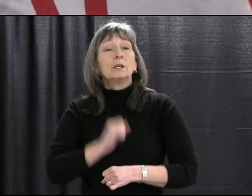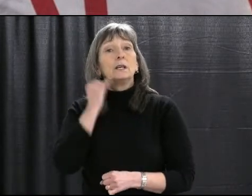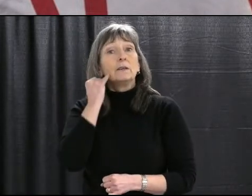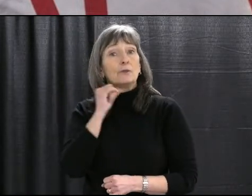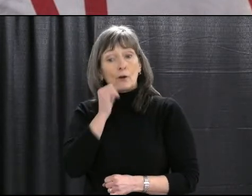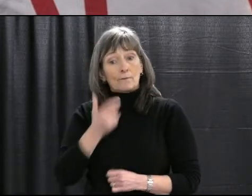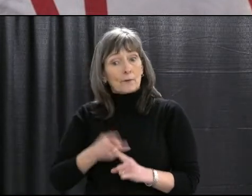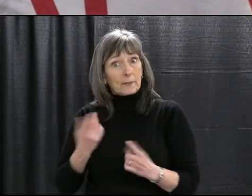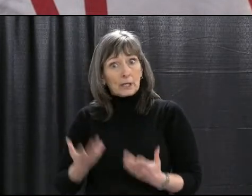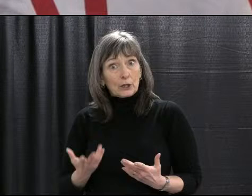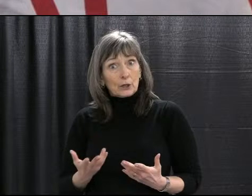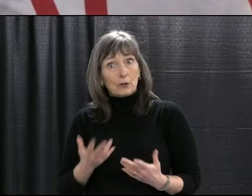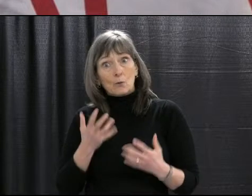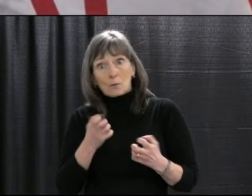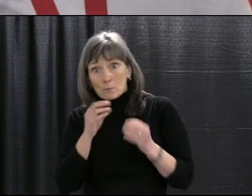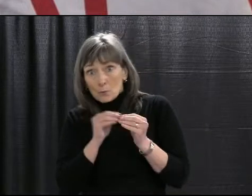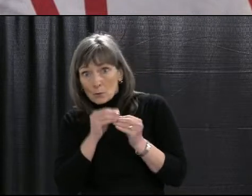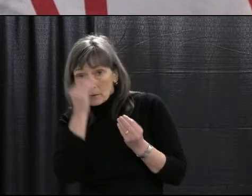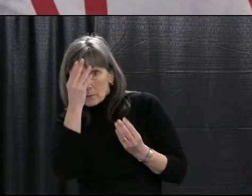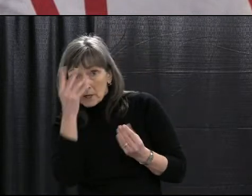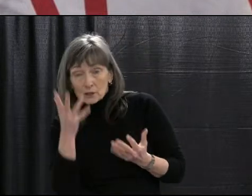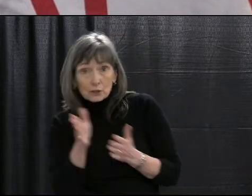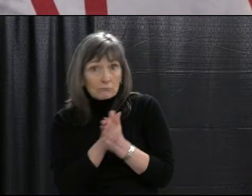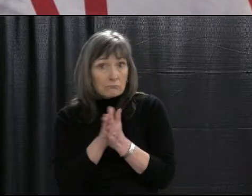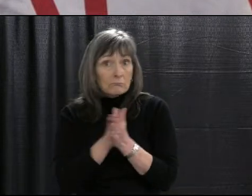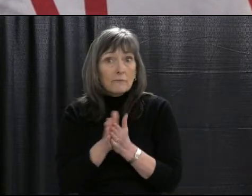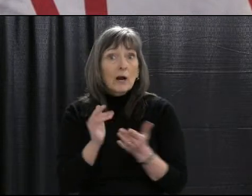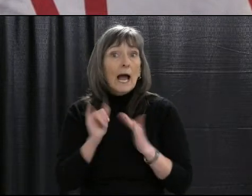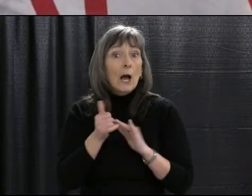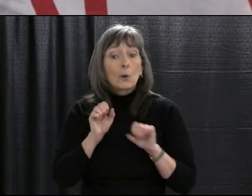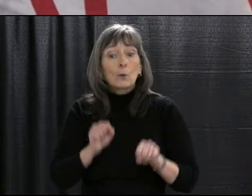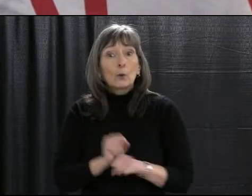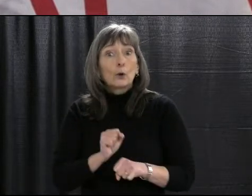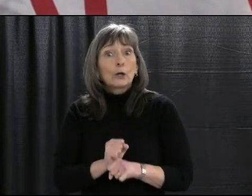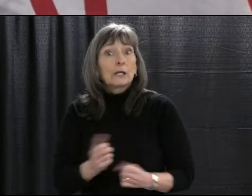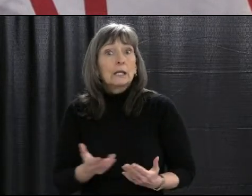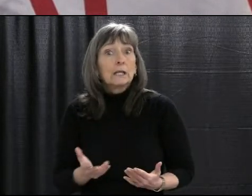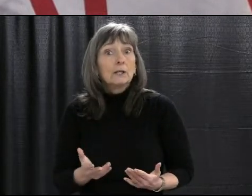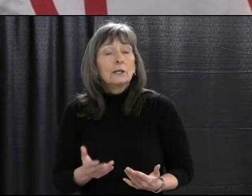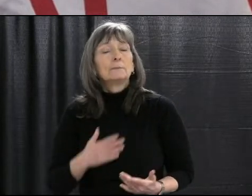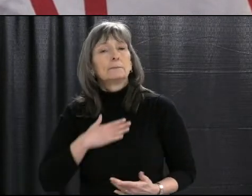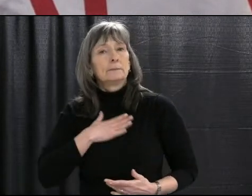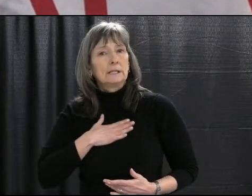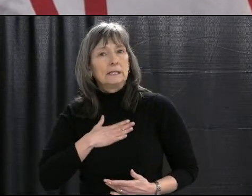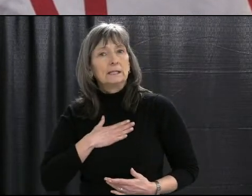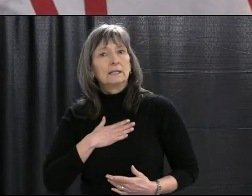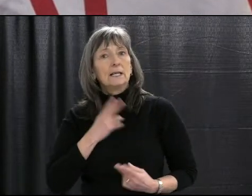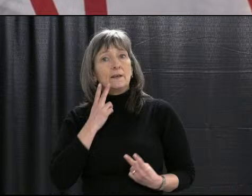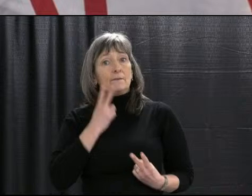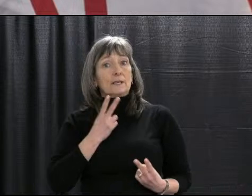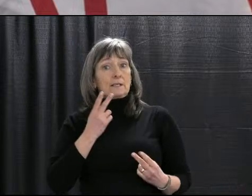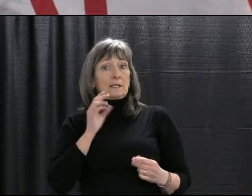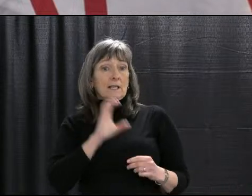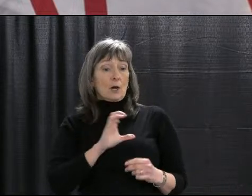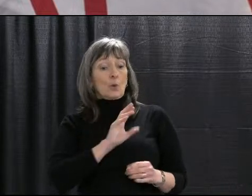if you're from outside the province and would like additional information on working in our province, please visit